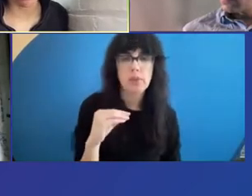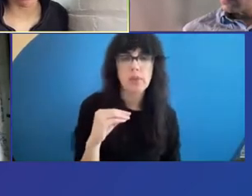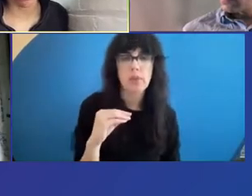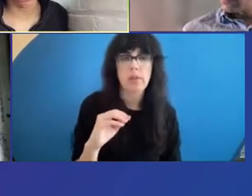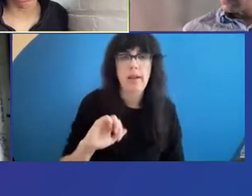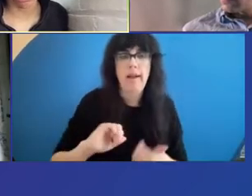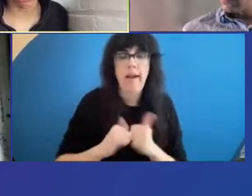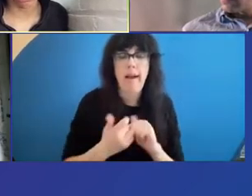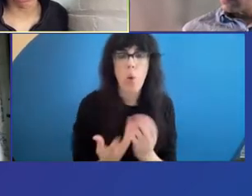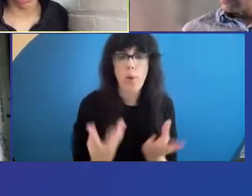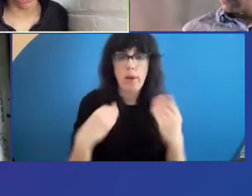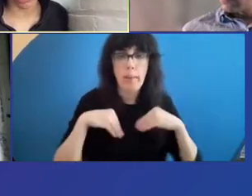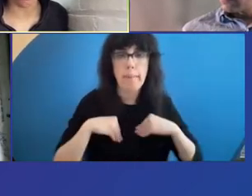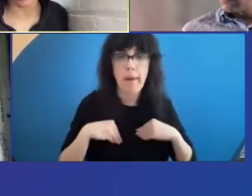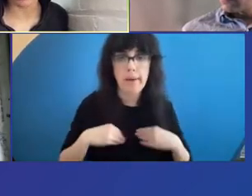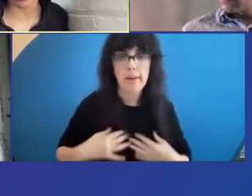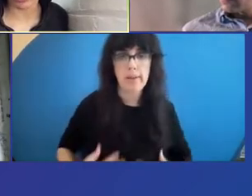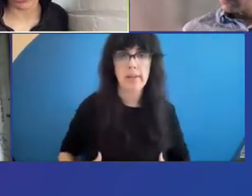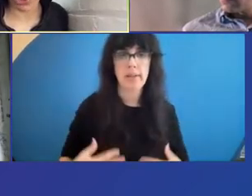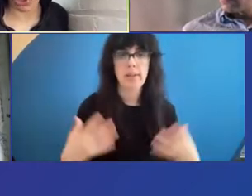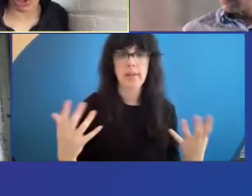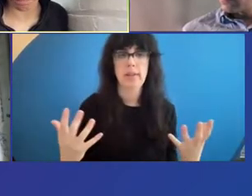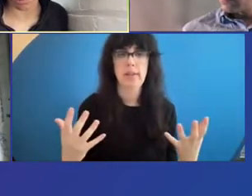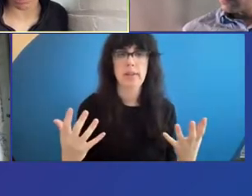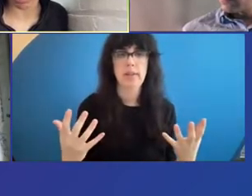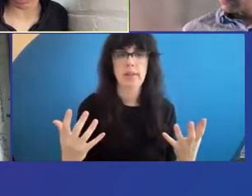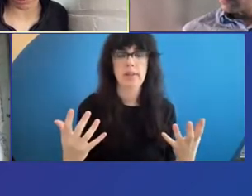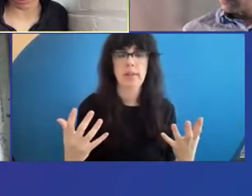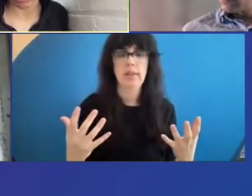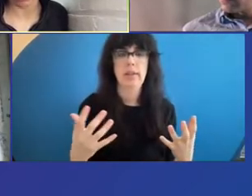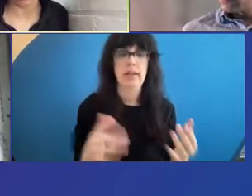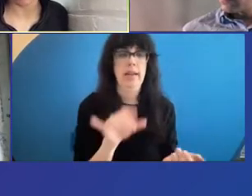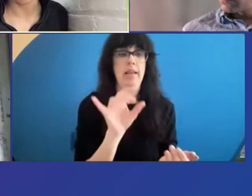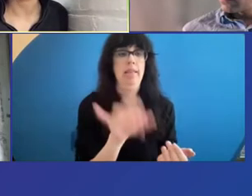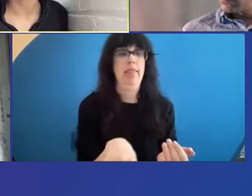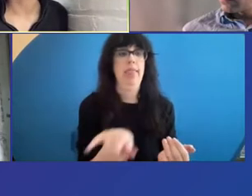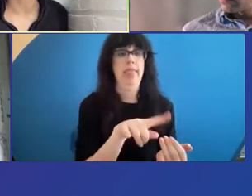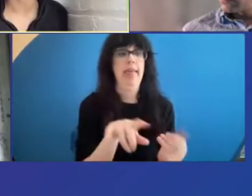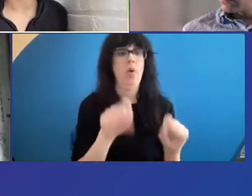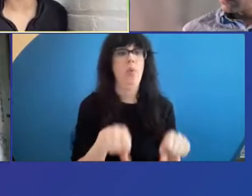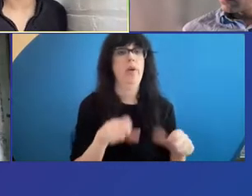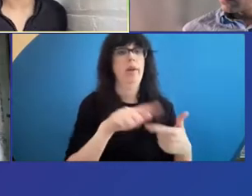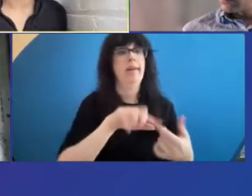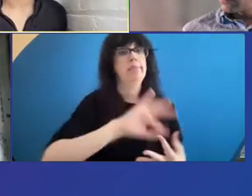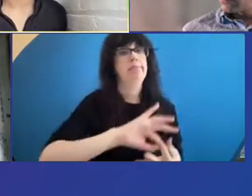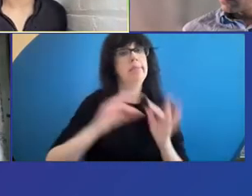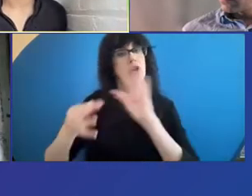embodiments, in a way that is interpretable,